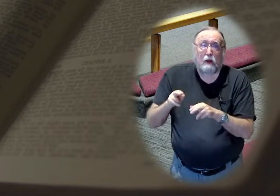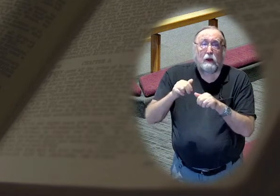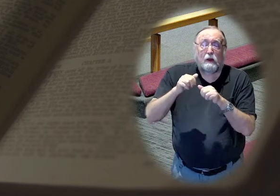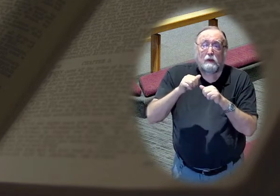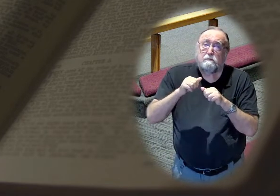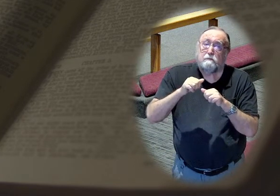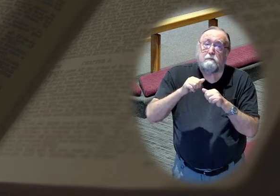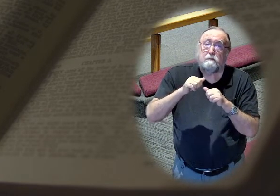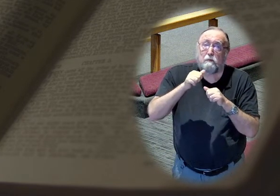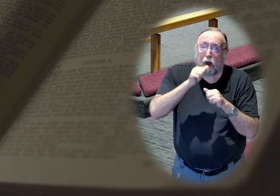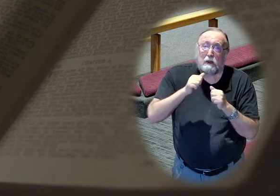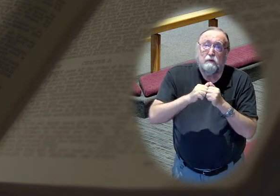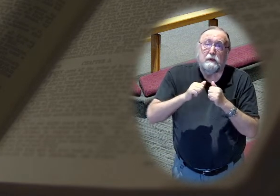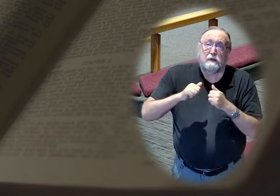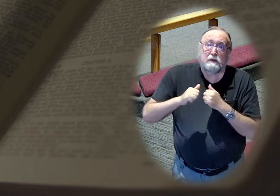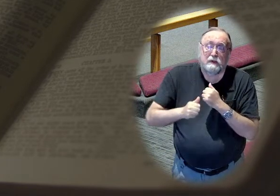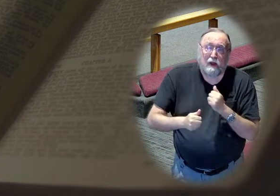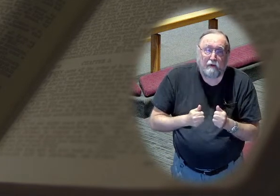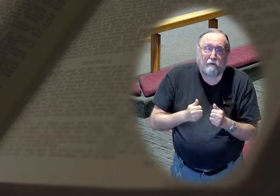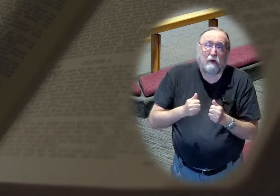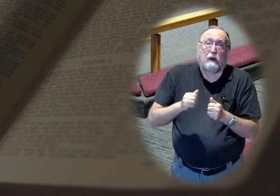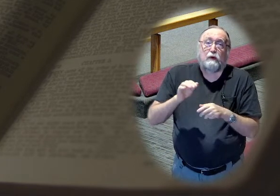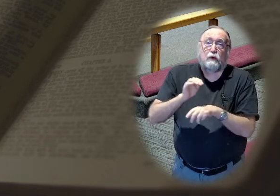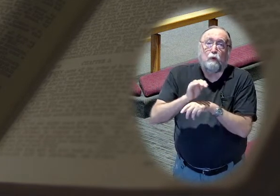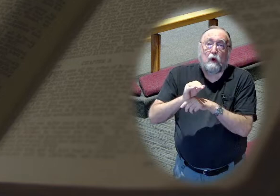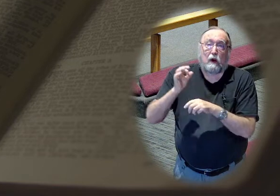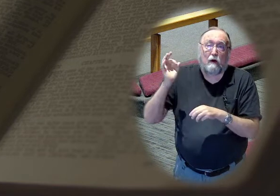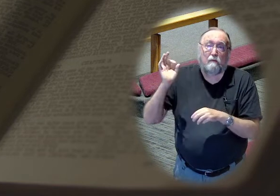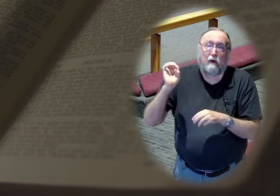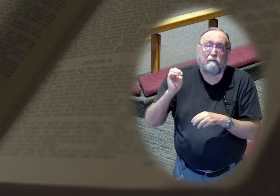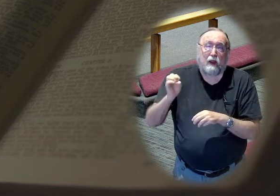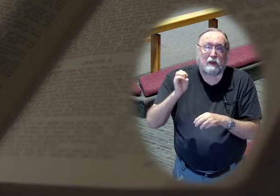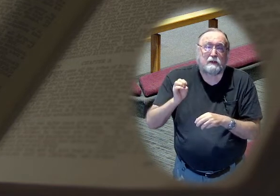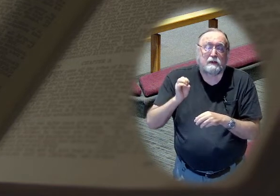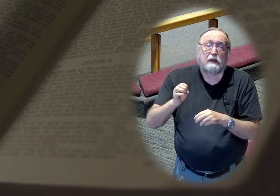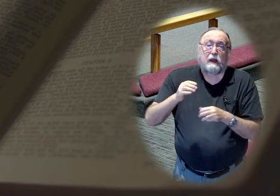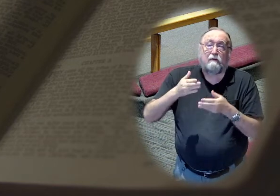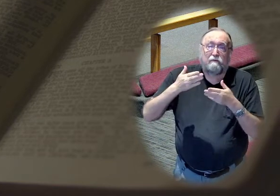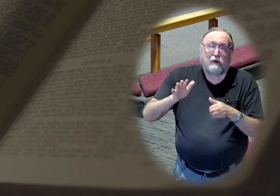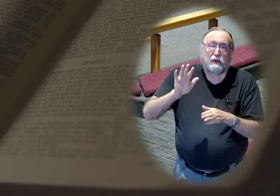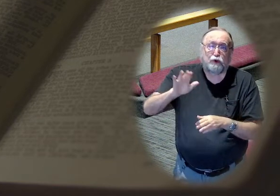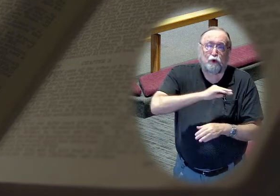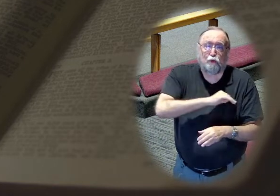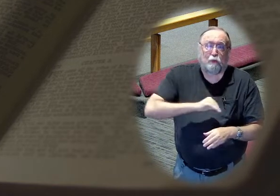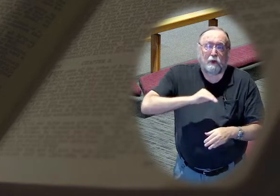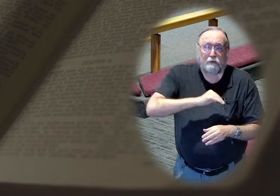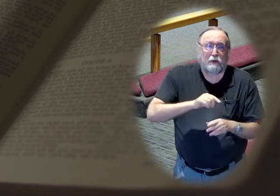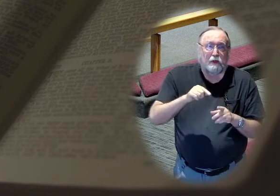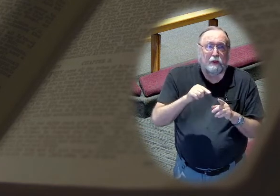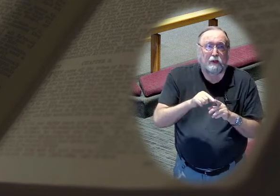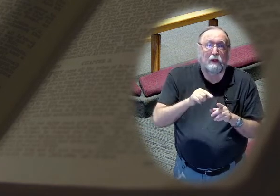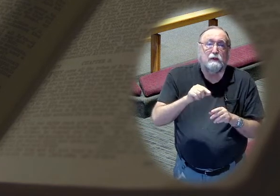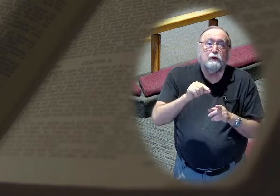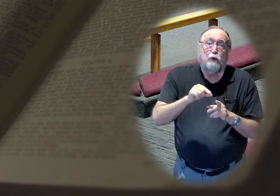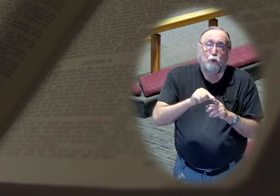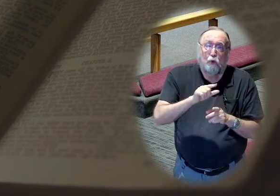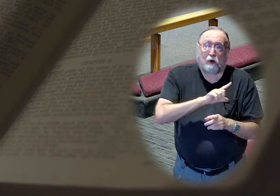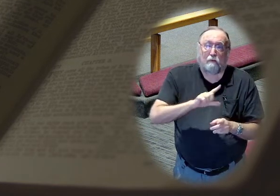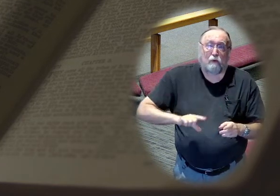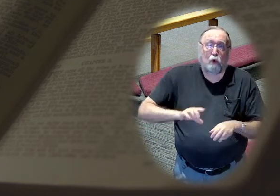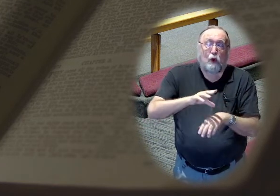suffering, do the work of an evangelist, fulfill your ministry." This is the word of the Lord. Thanks be to